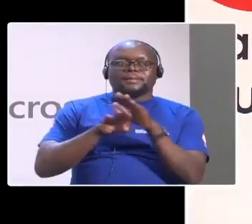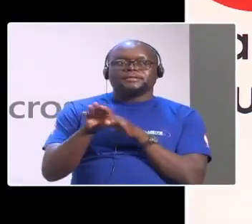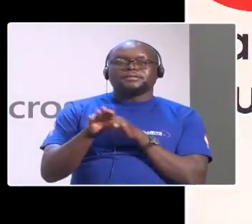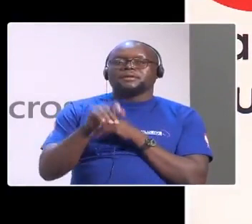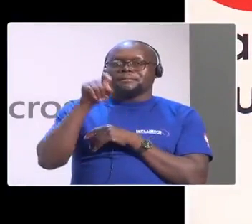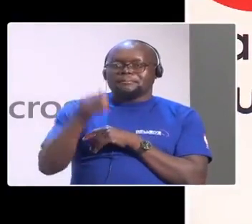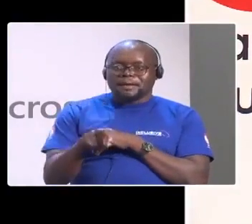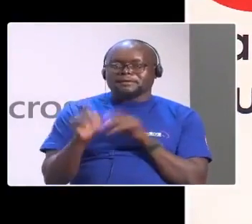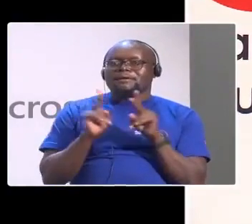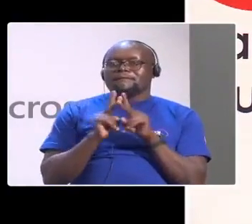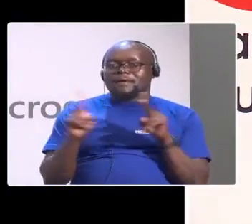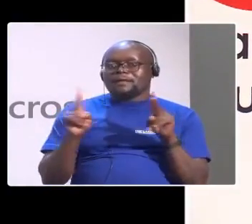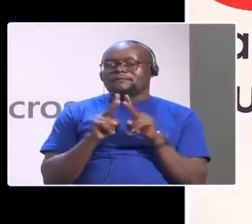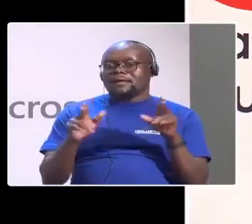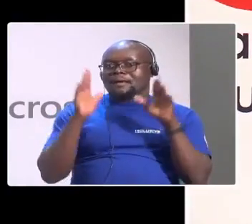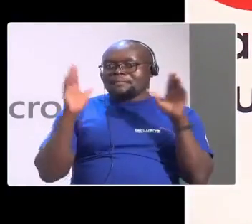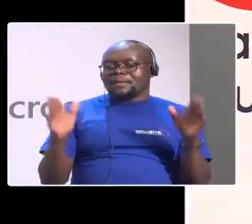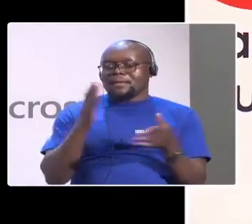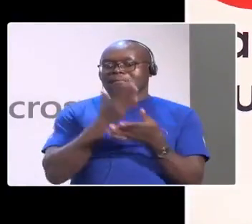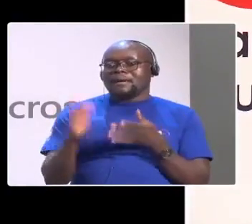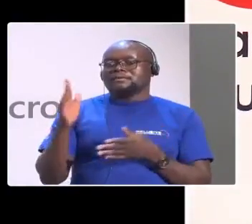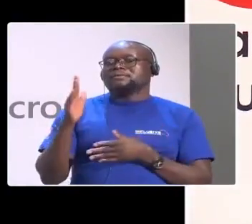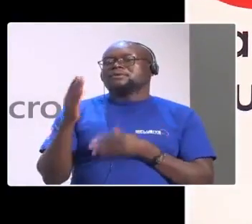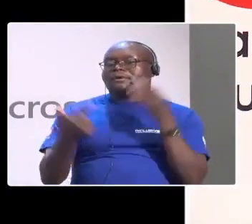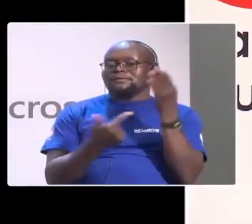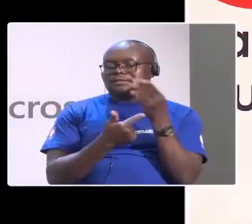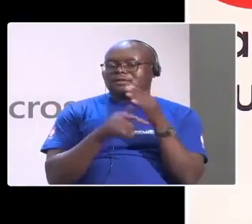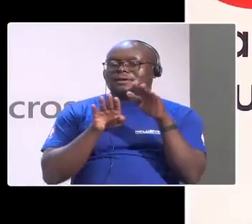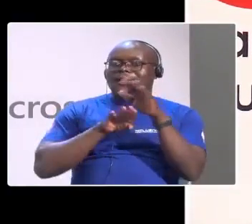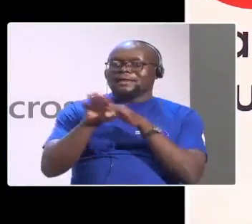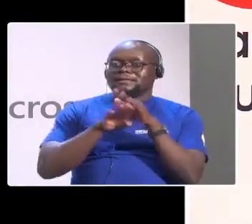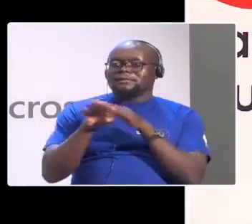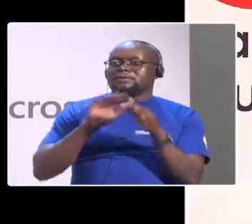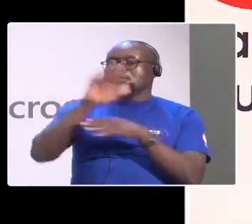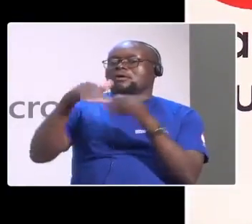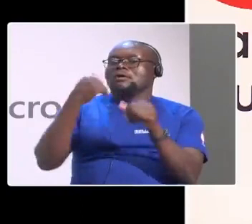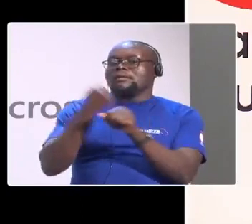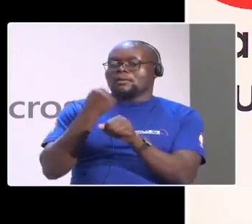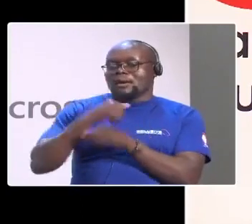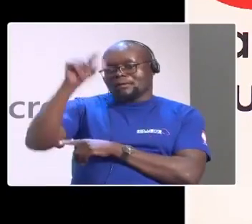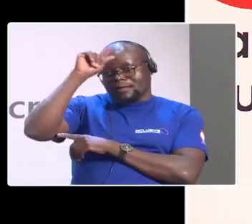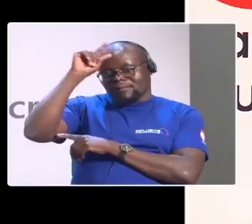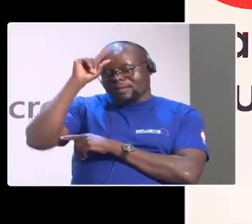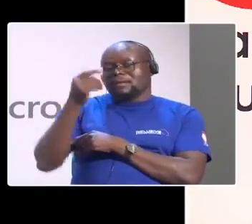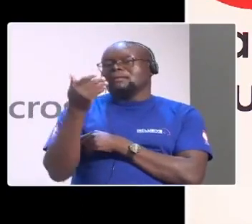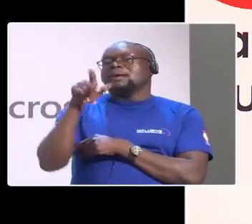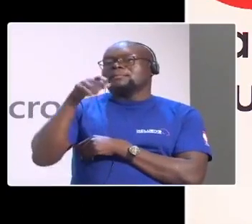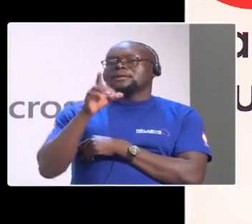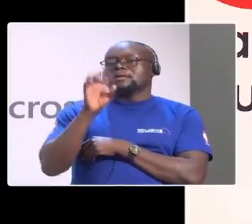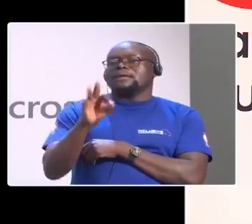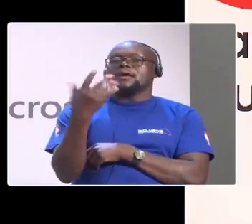which is a very, very big part of digital accessibility. All the Word documents, the PDF documents, and all this